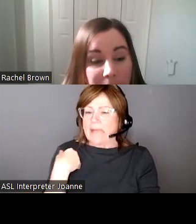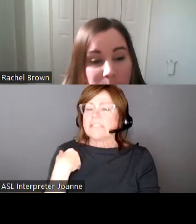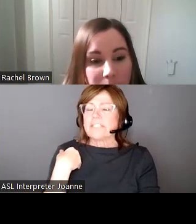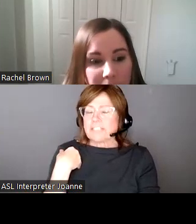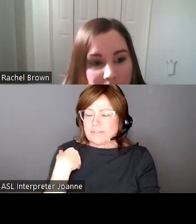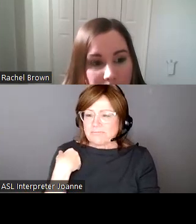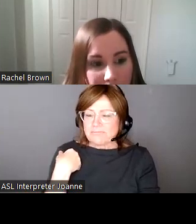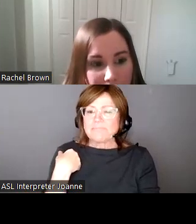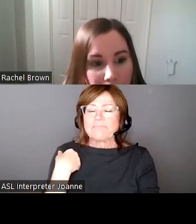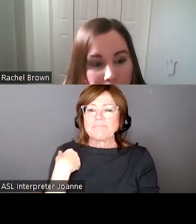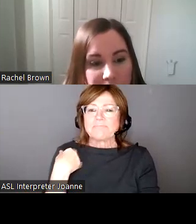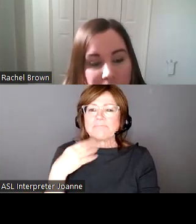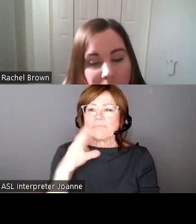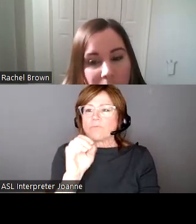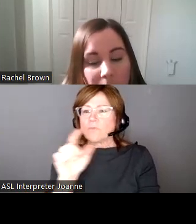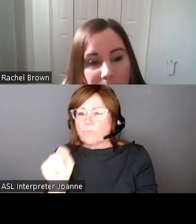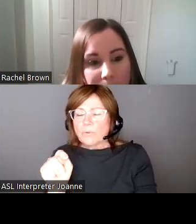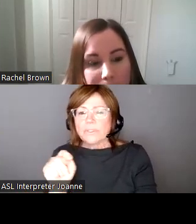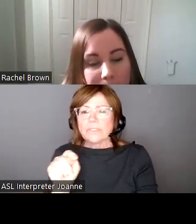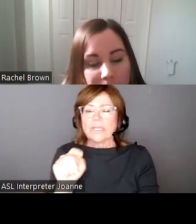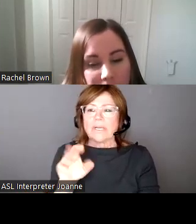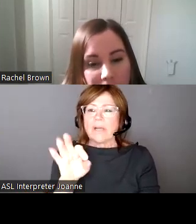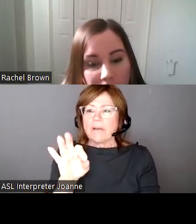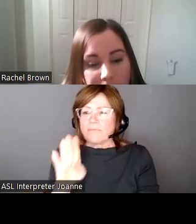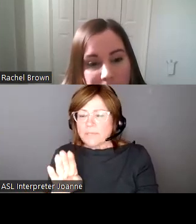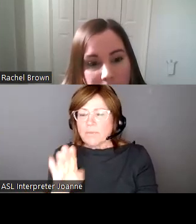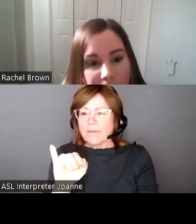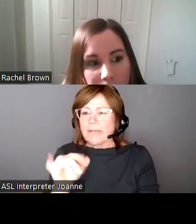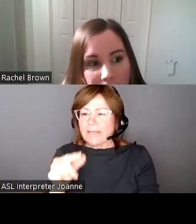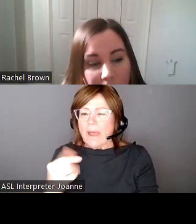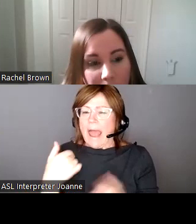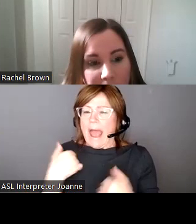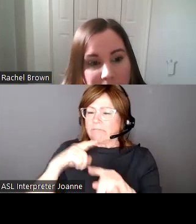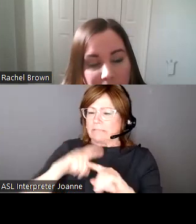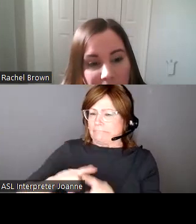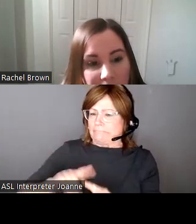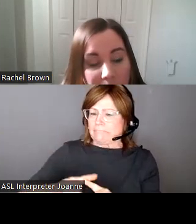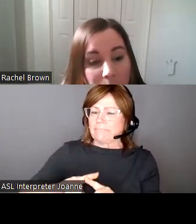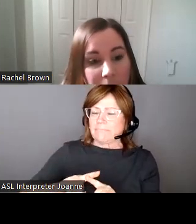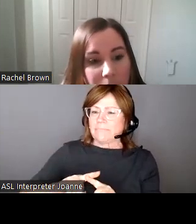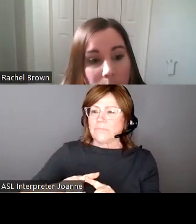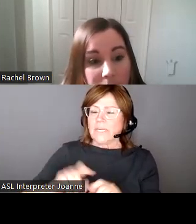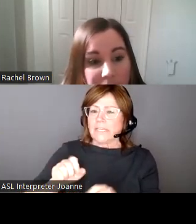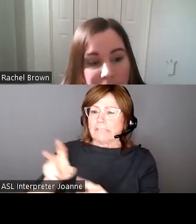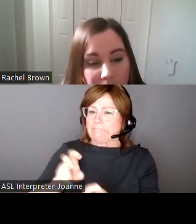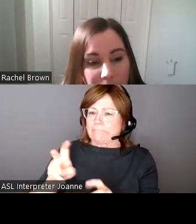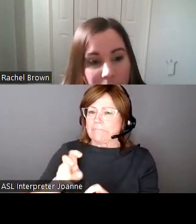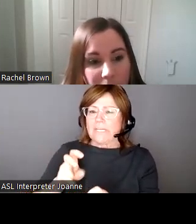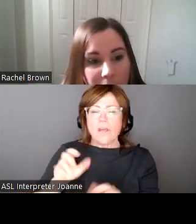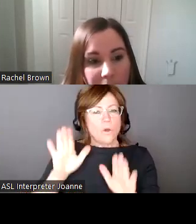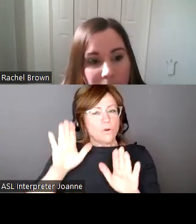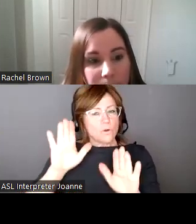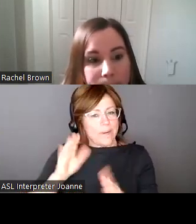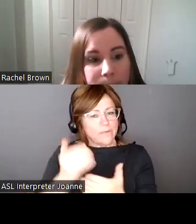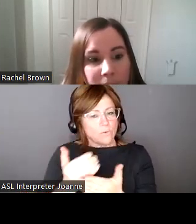Boosted Facebook and Instagram posts. There's a lot of different sort of elements to that. There's some great courses out there